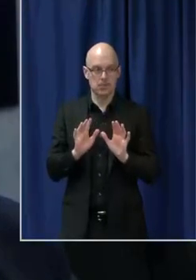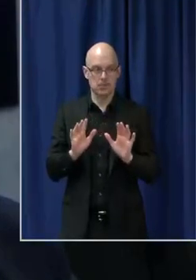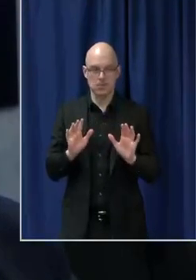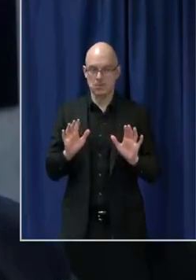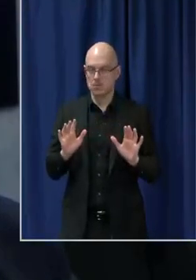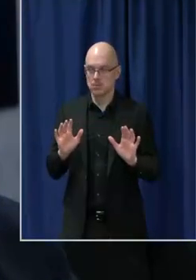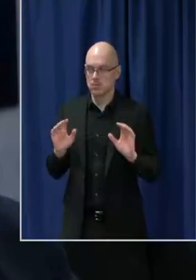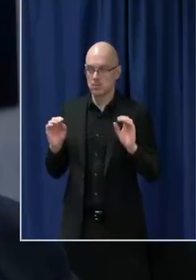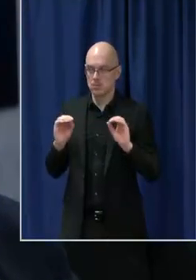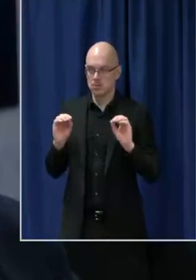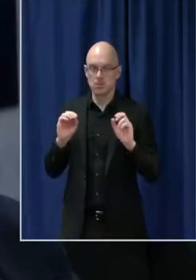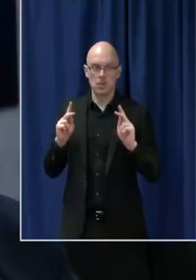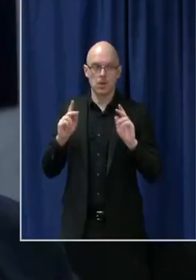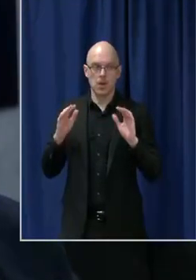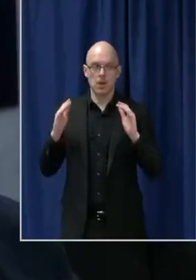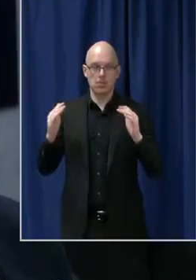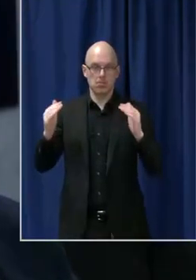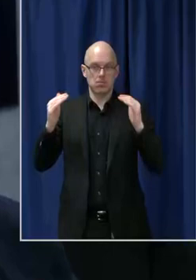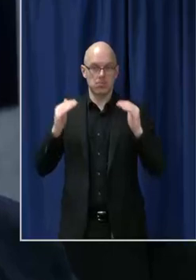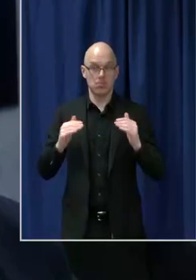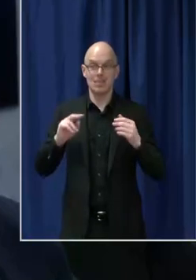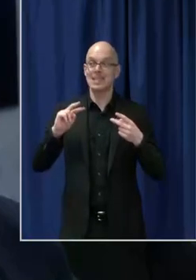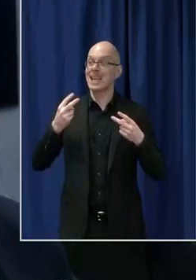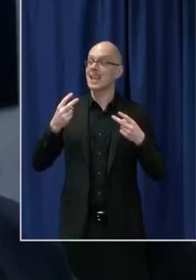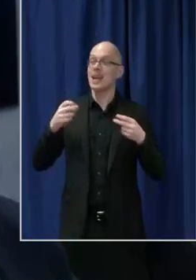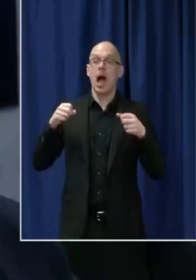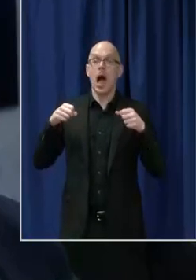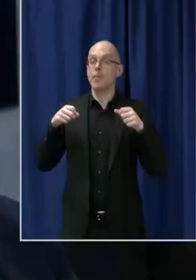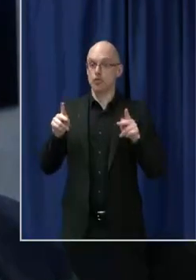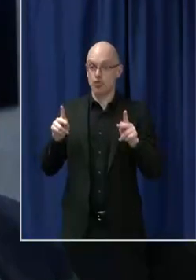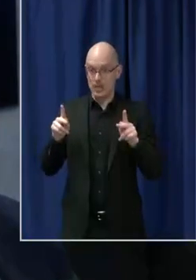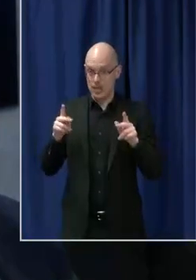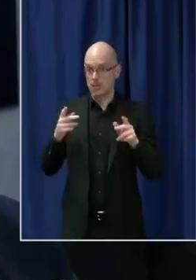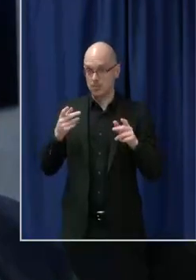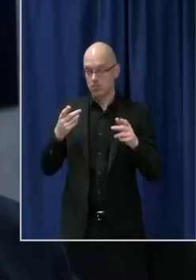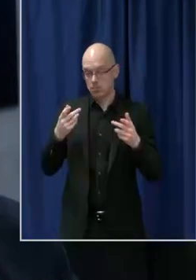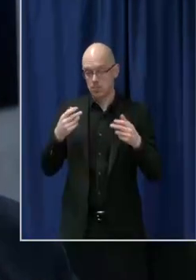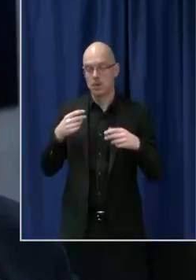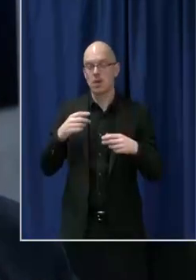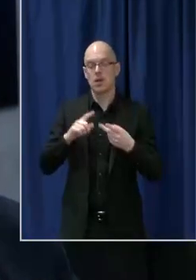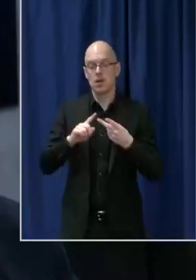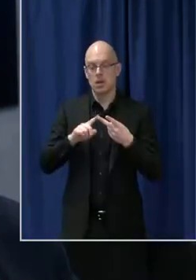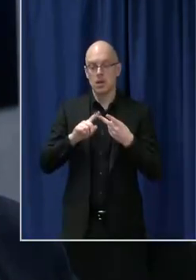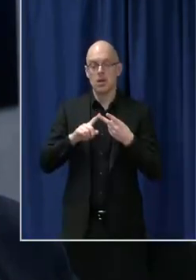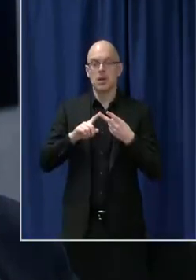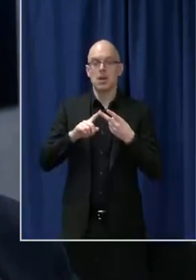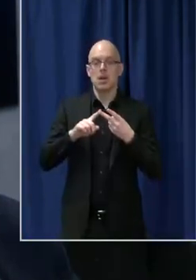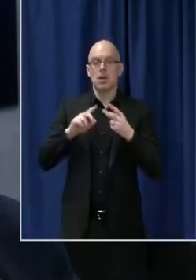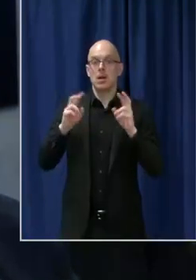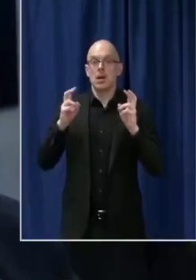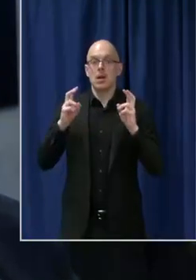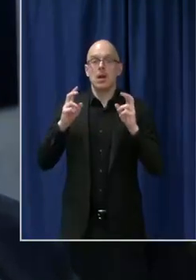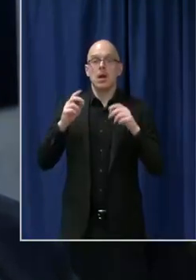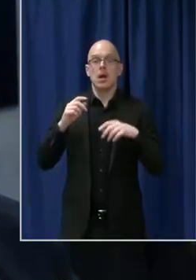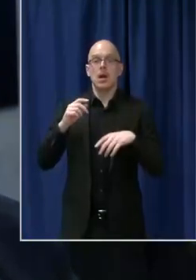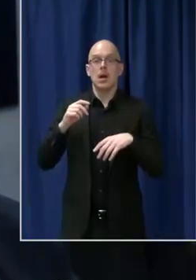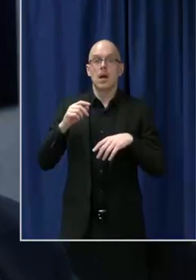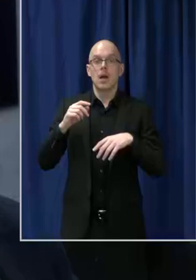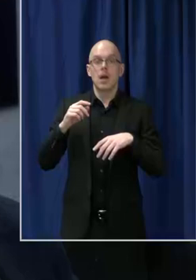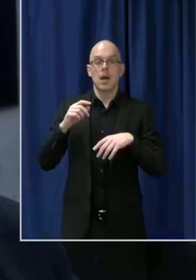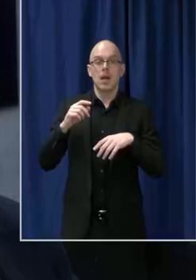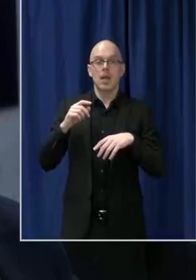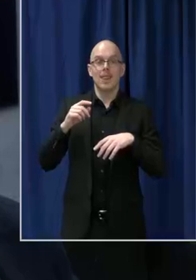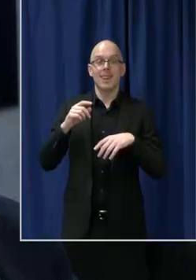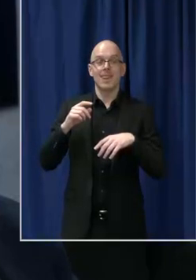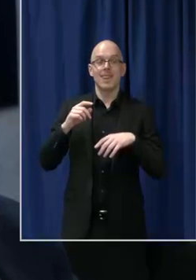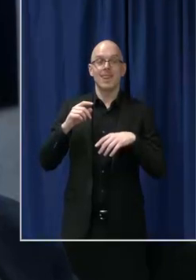Okay, we'll move on to the second opportunity and recommendation, which is provision of